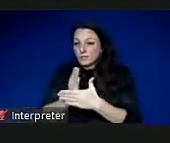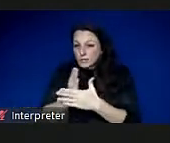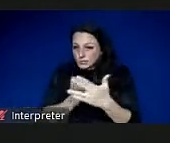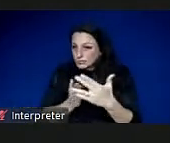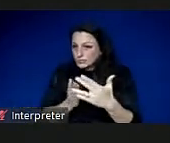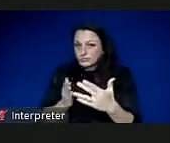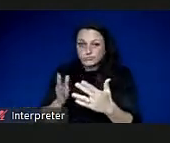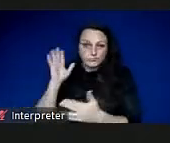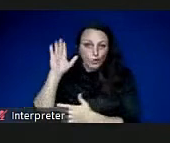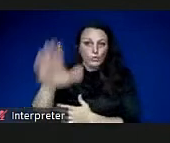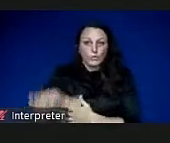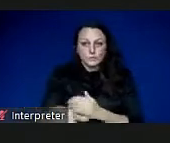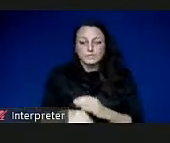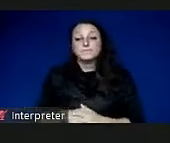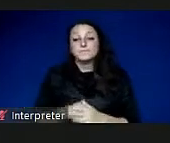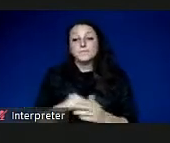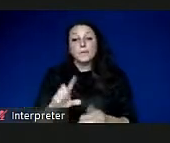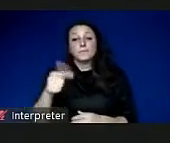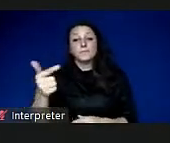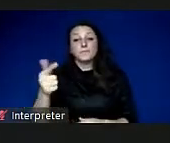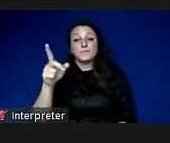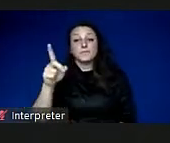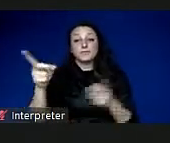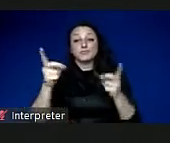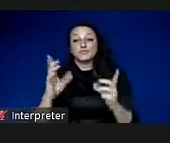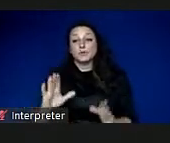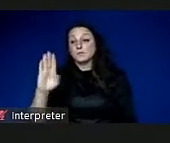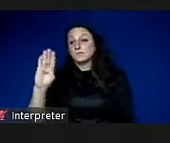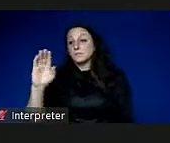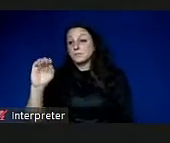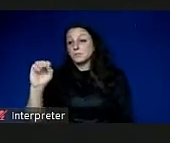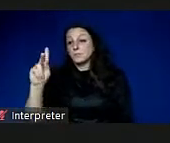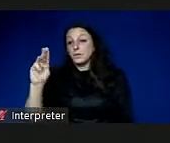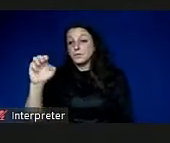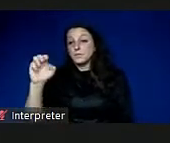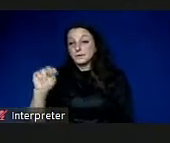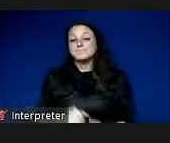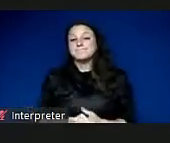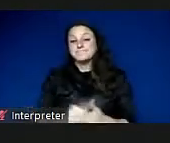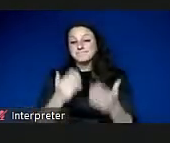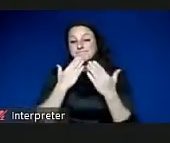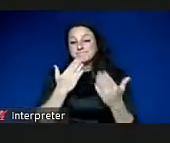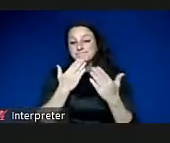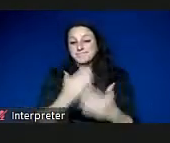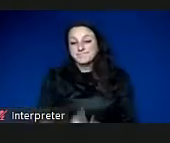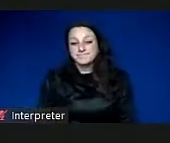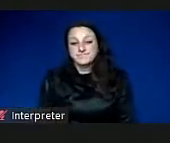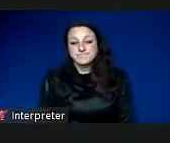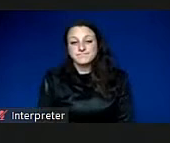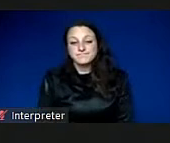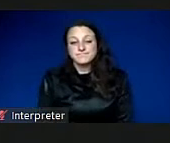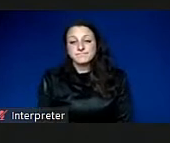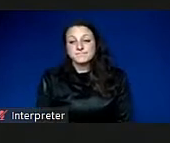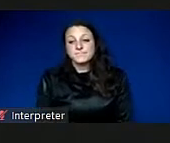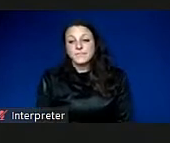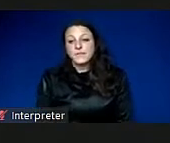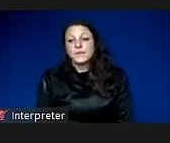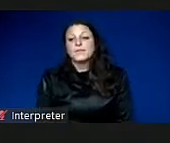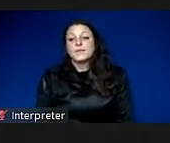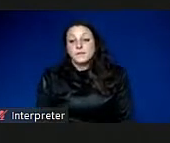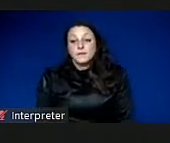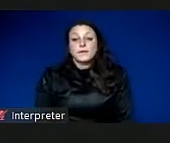with that, I'll hand it back over to Director Bookman. Thank you, Rachel. And at that time that we were seeing